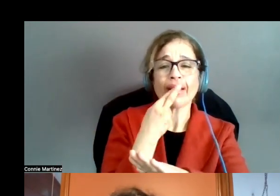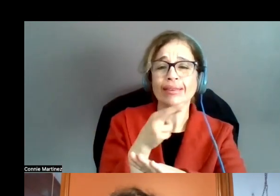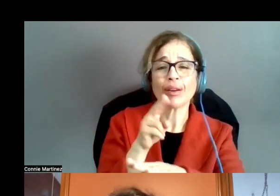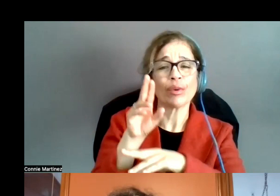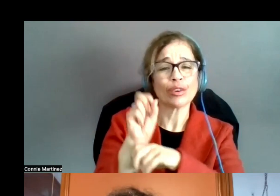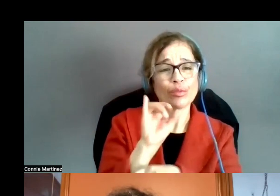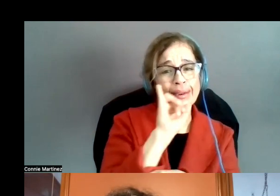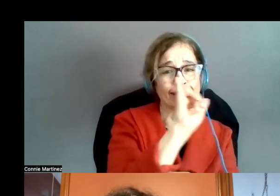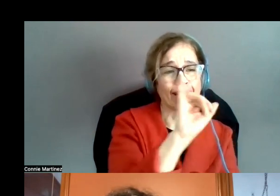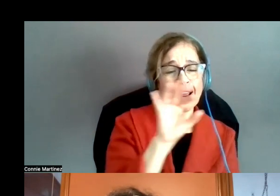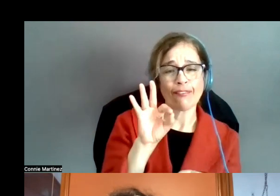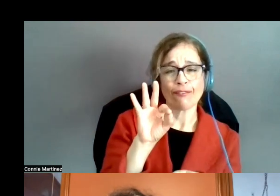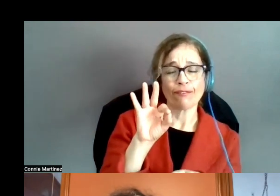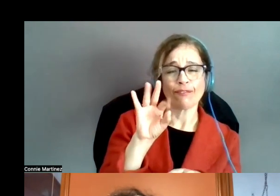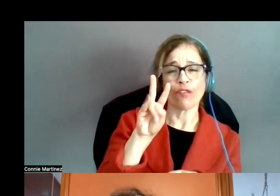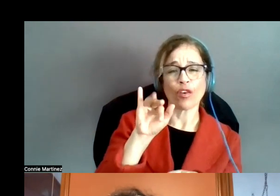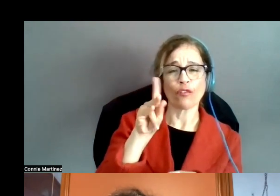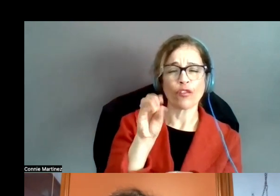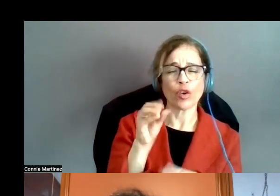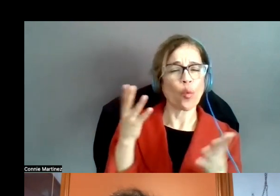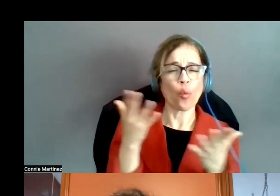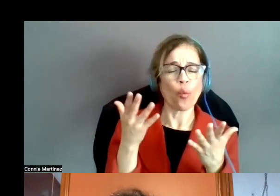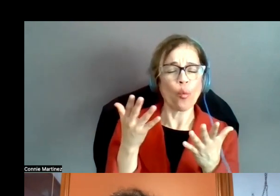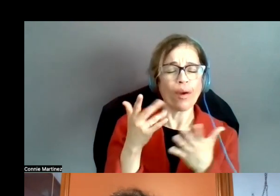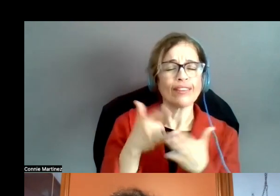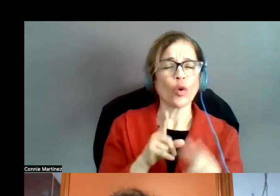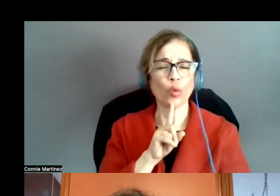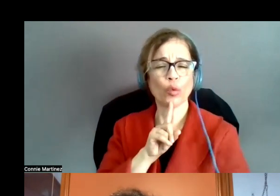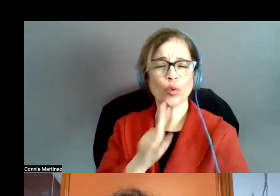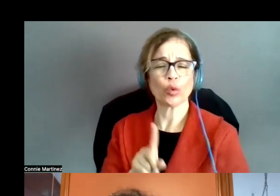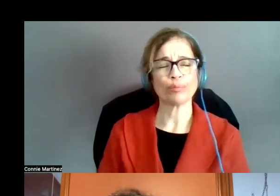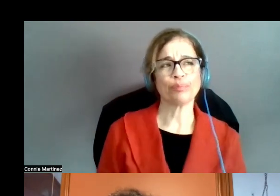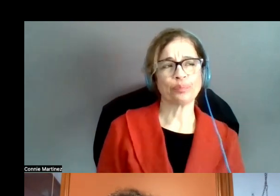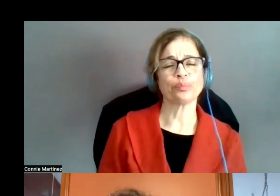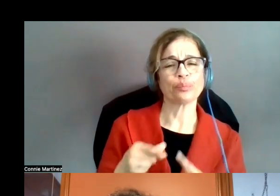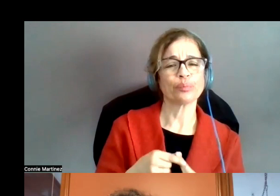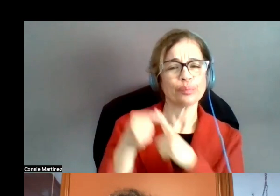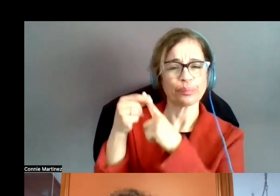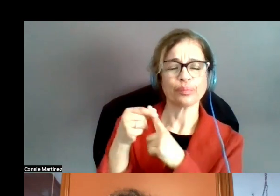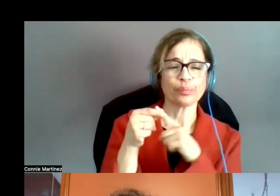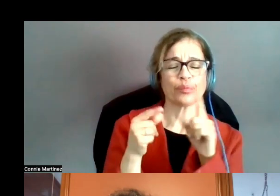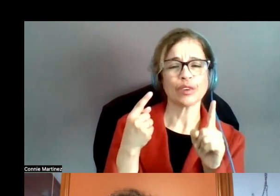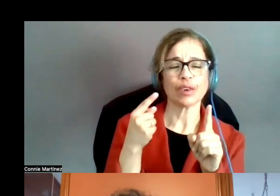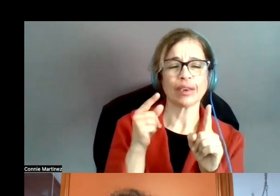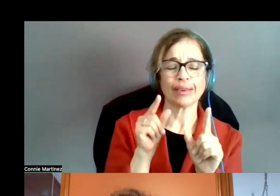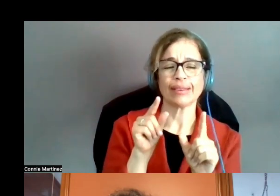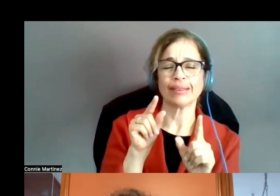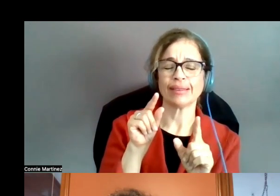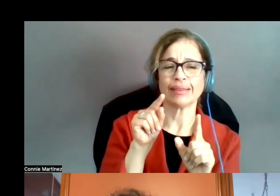used in that piece? Sure. And then so in that particular piece,